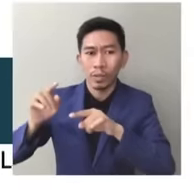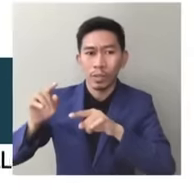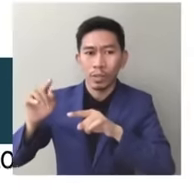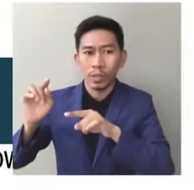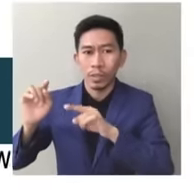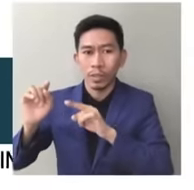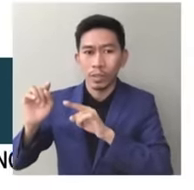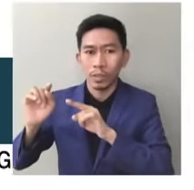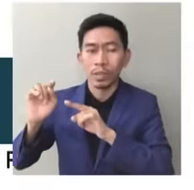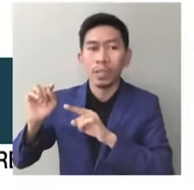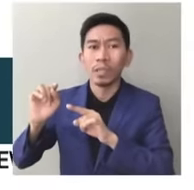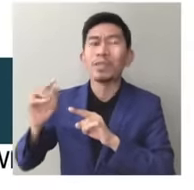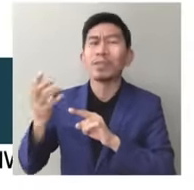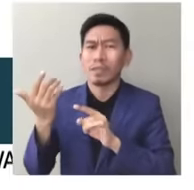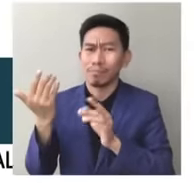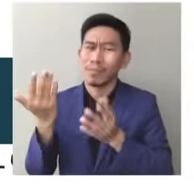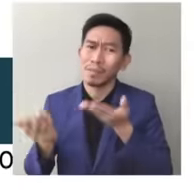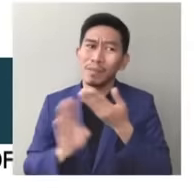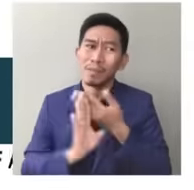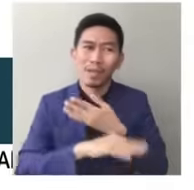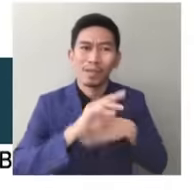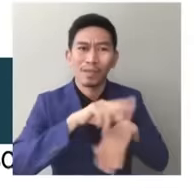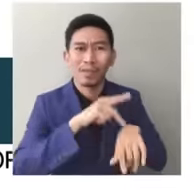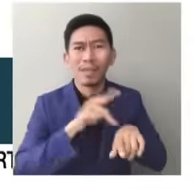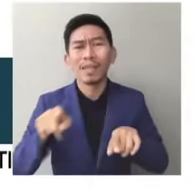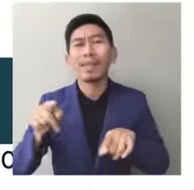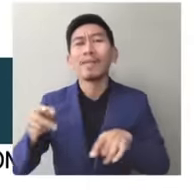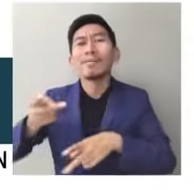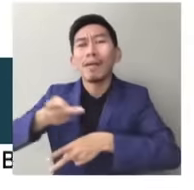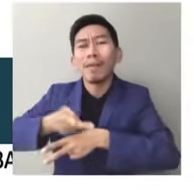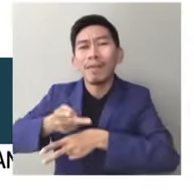yung conservation. Please lang. Hindi naman lahat ng